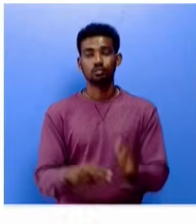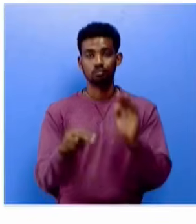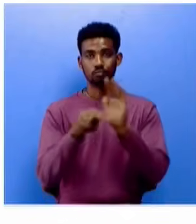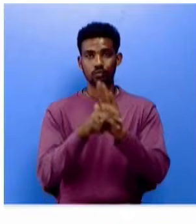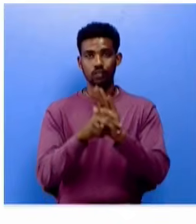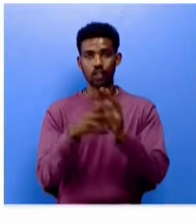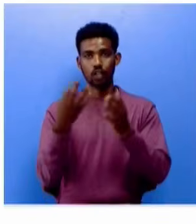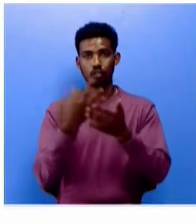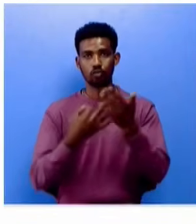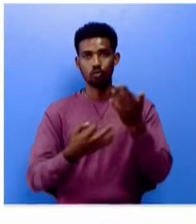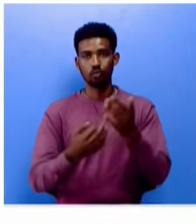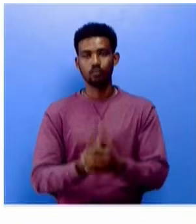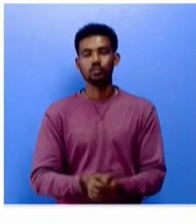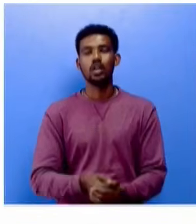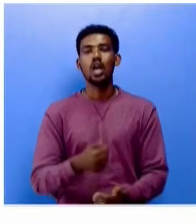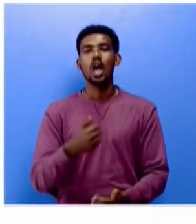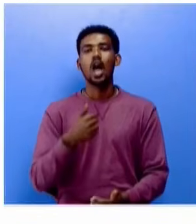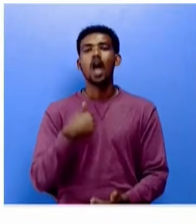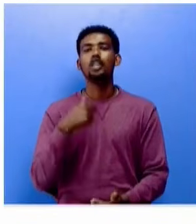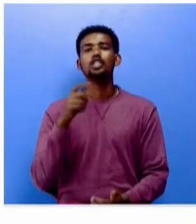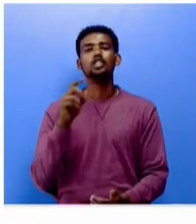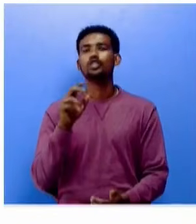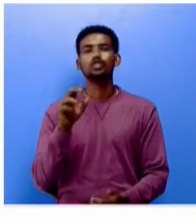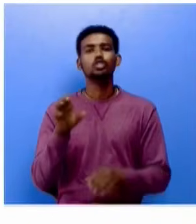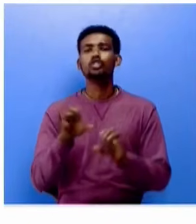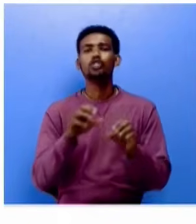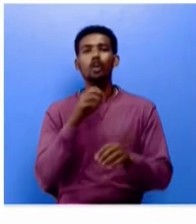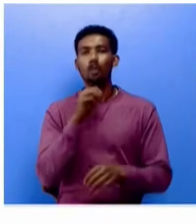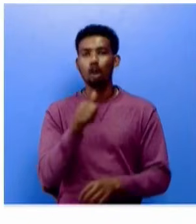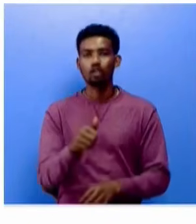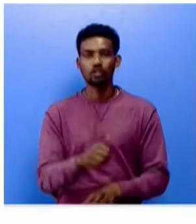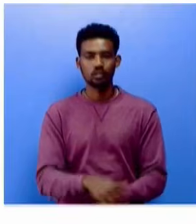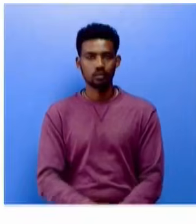not. Here. I should not